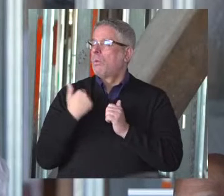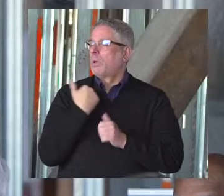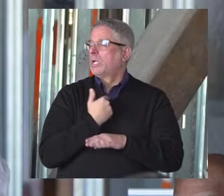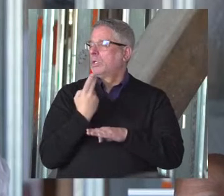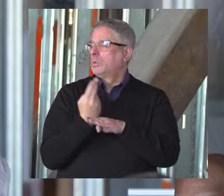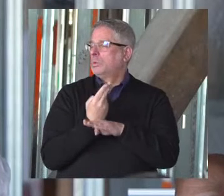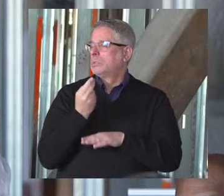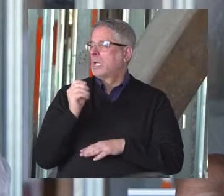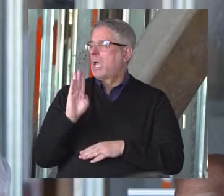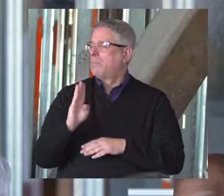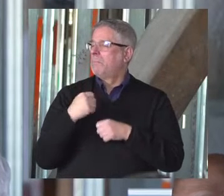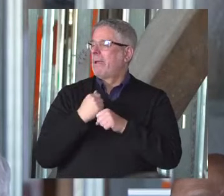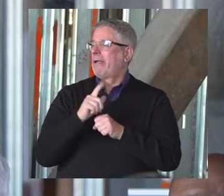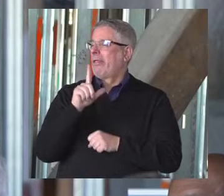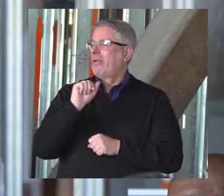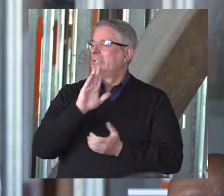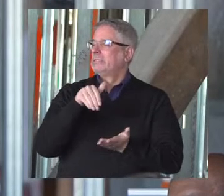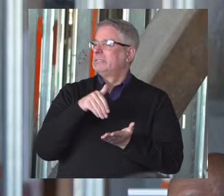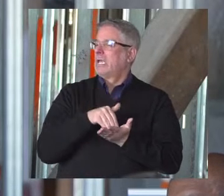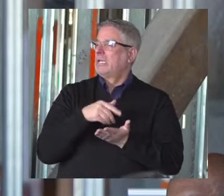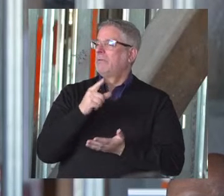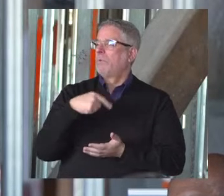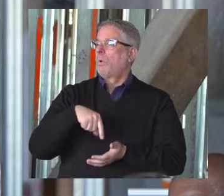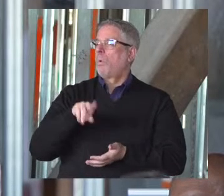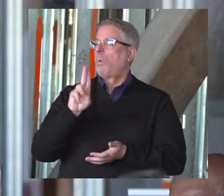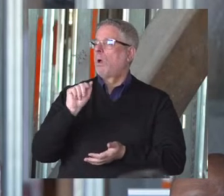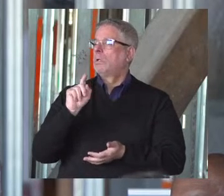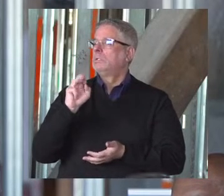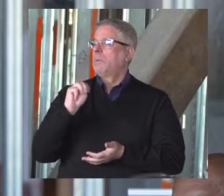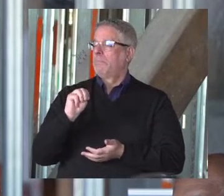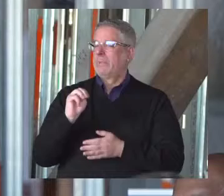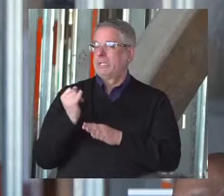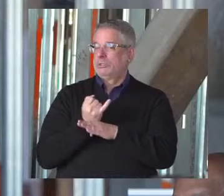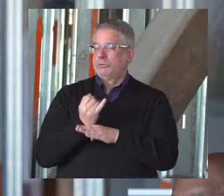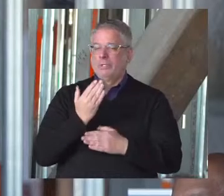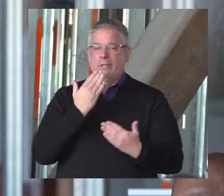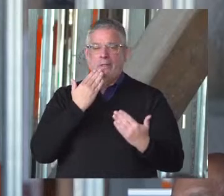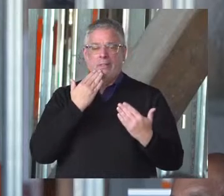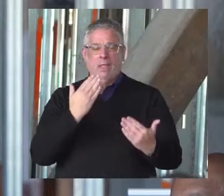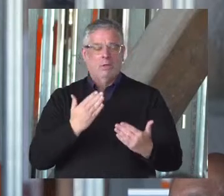Innovation Hub to make Los Angeles the center of quantum industry. Thank you.